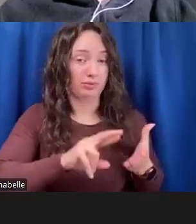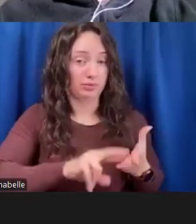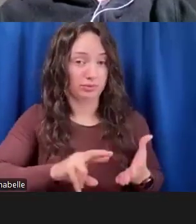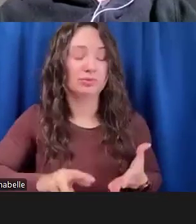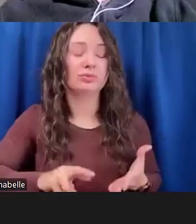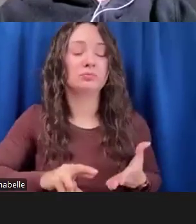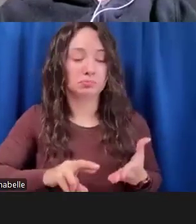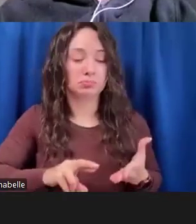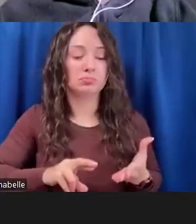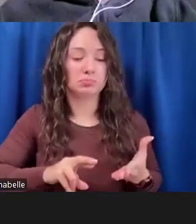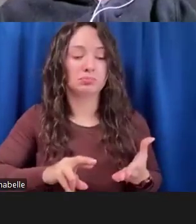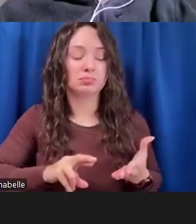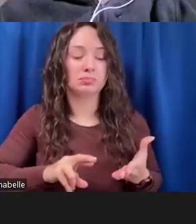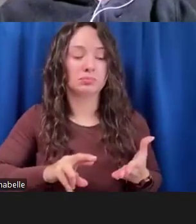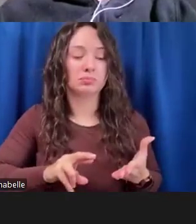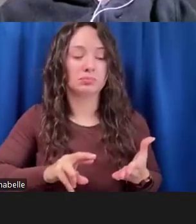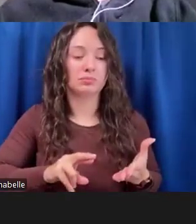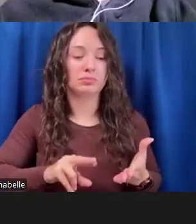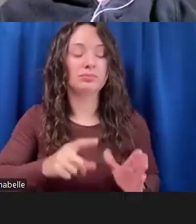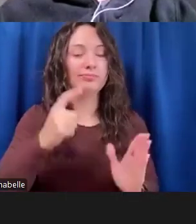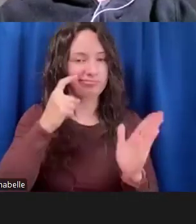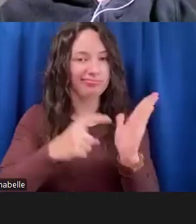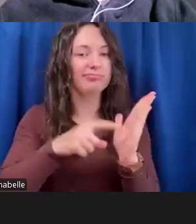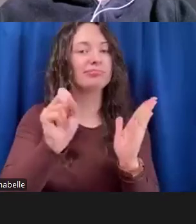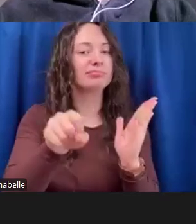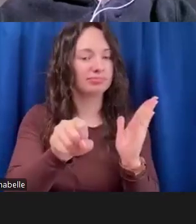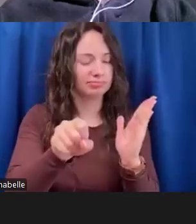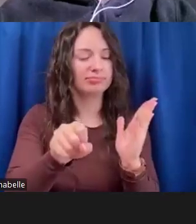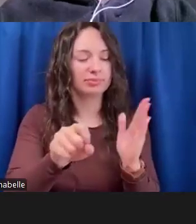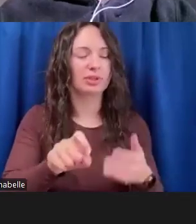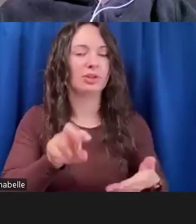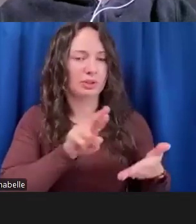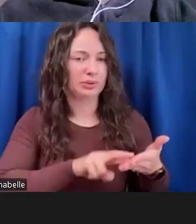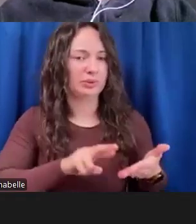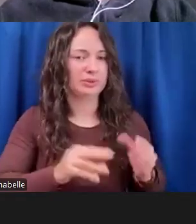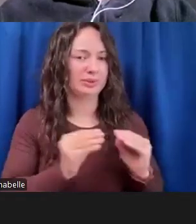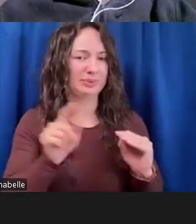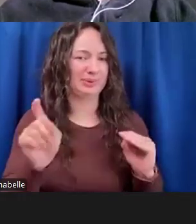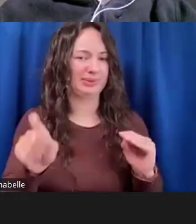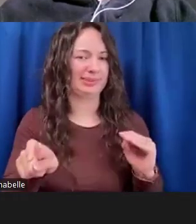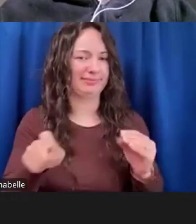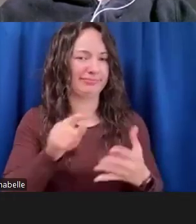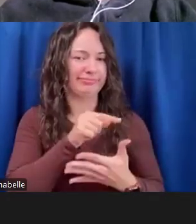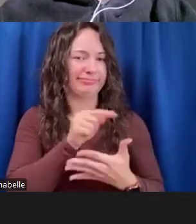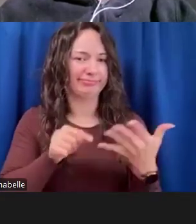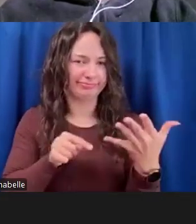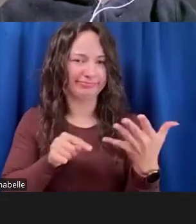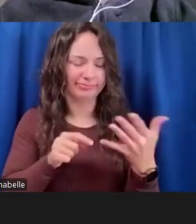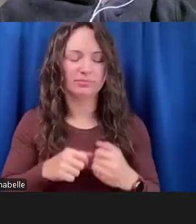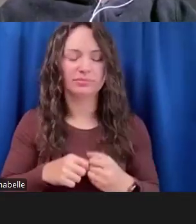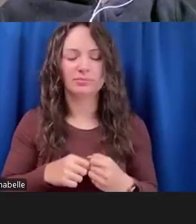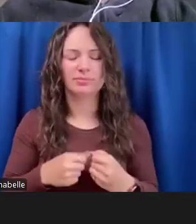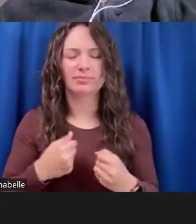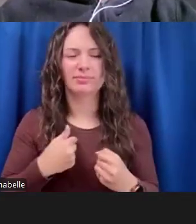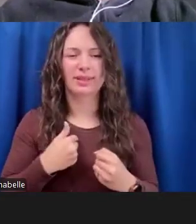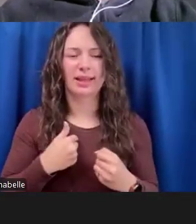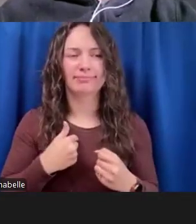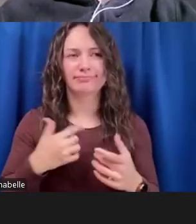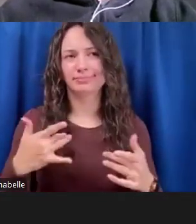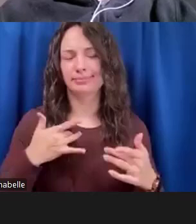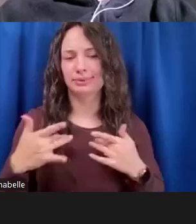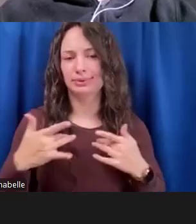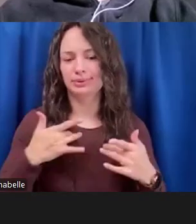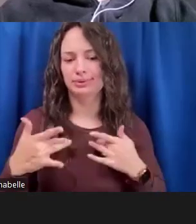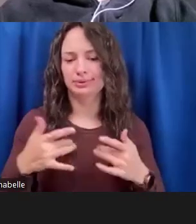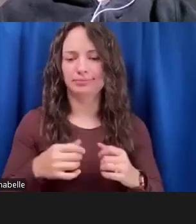on, recognition that we needed research in these areas. I'm a little concerned that there may not be